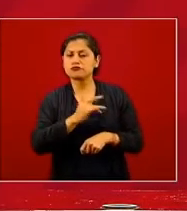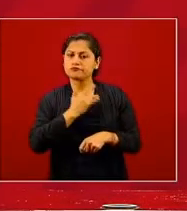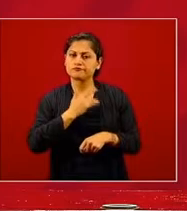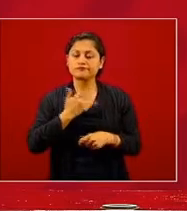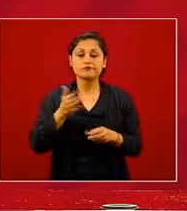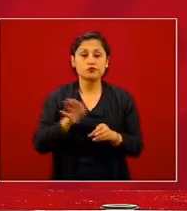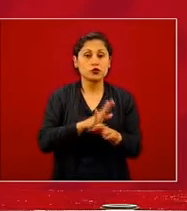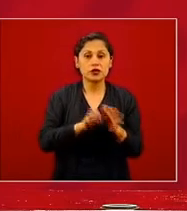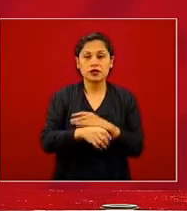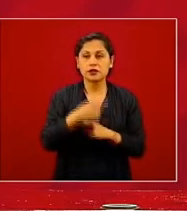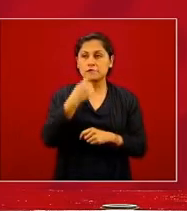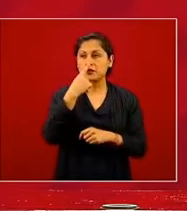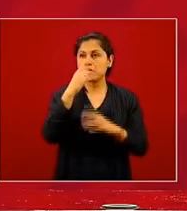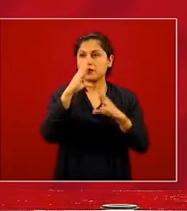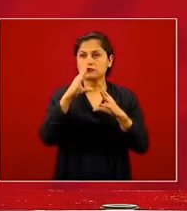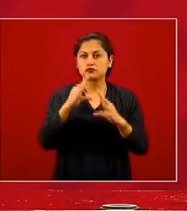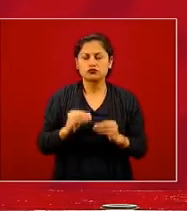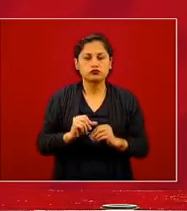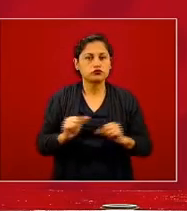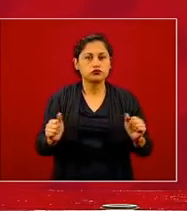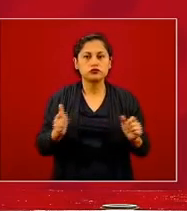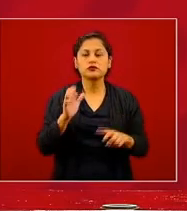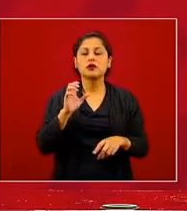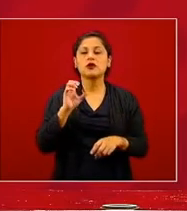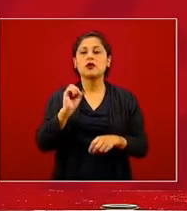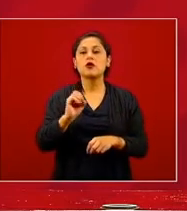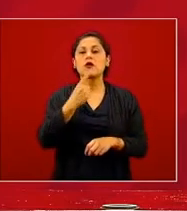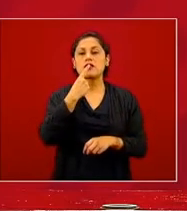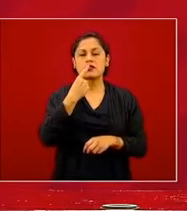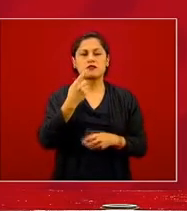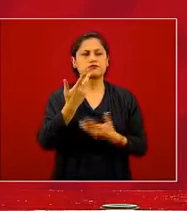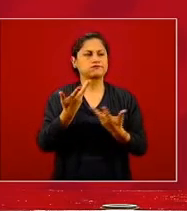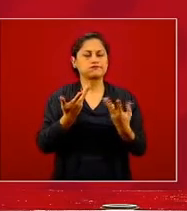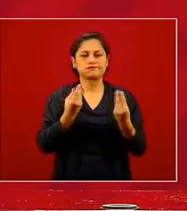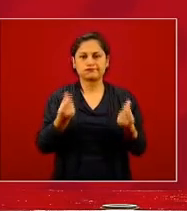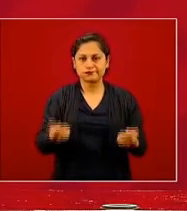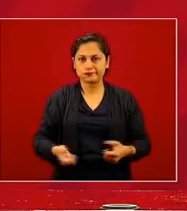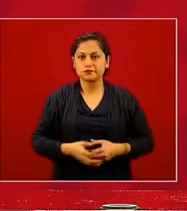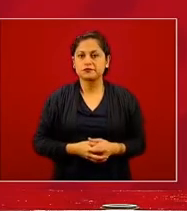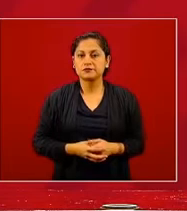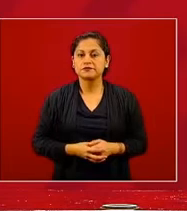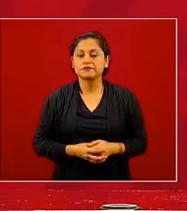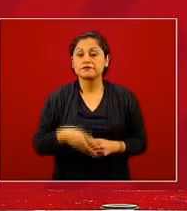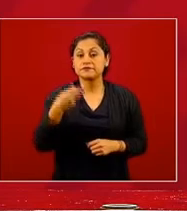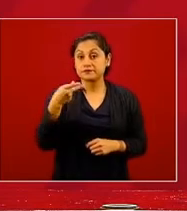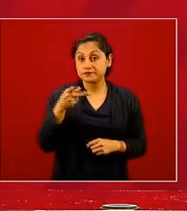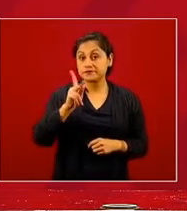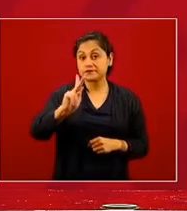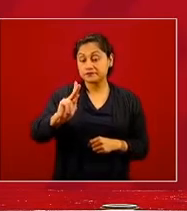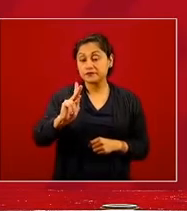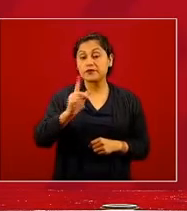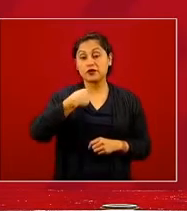Rarely some diarrheas and maybe some other symptoms such as a lack of taste, lack of smell.